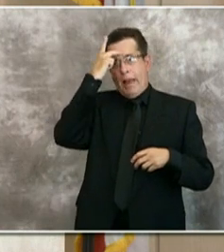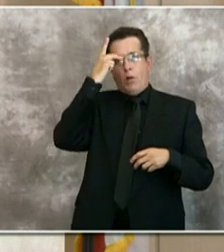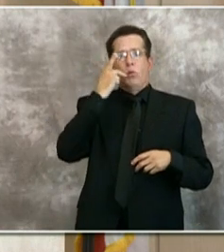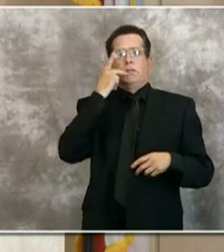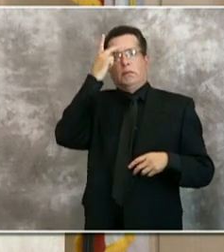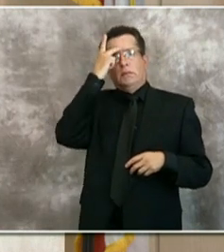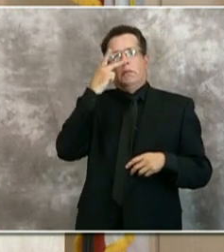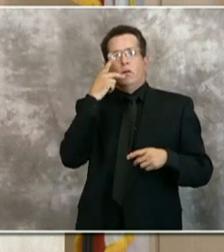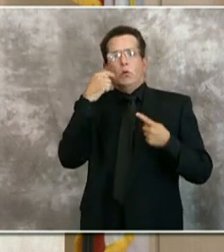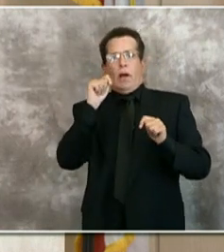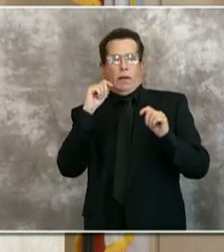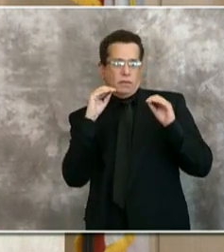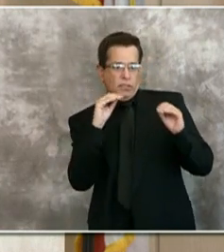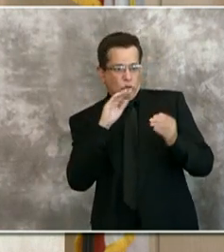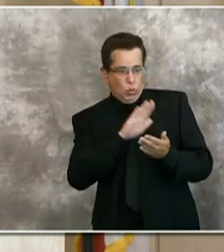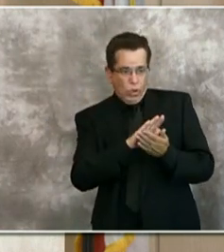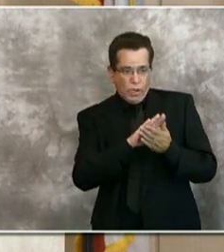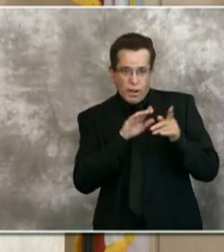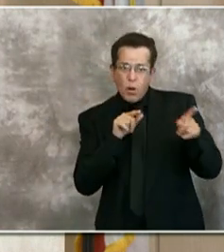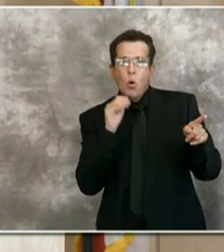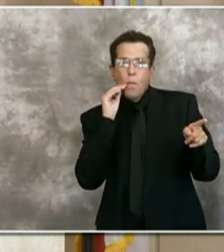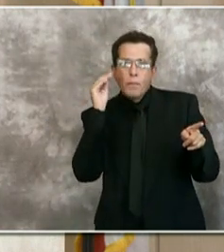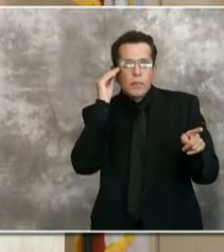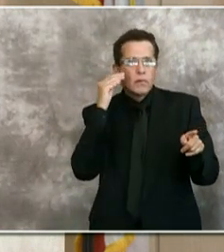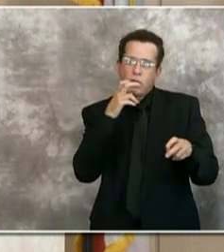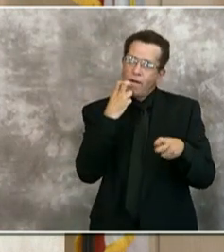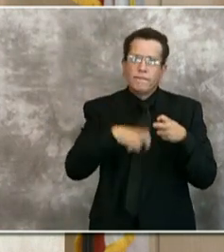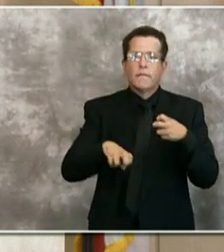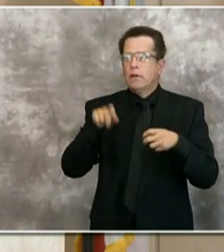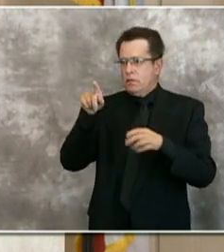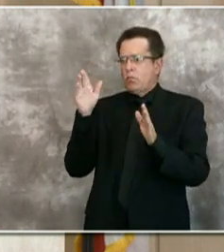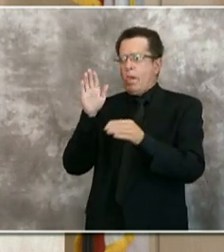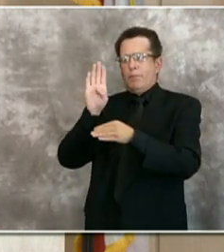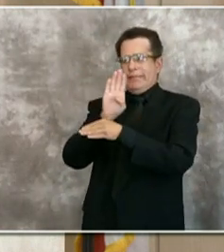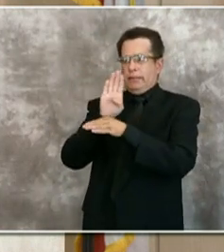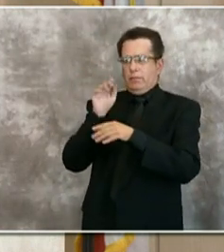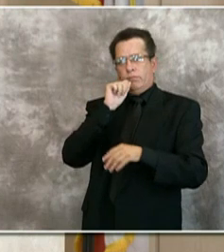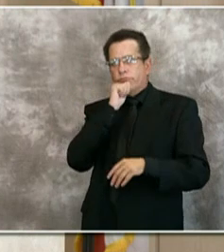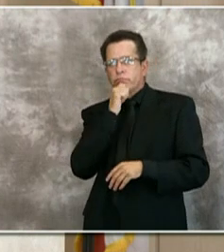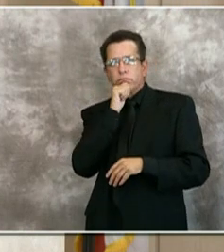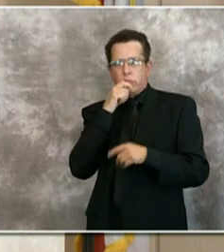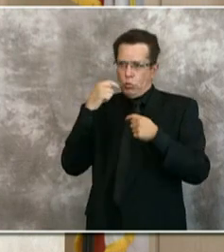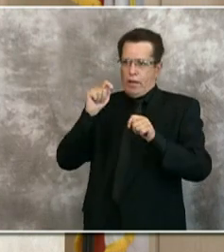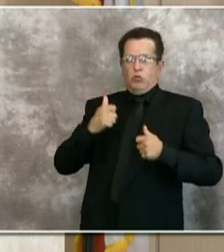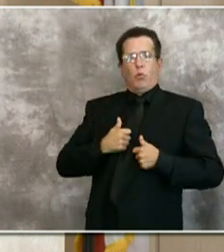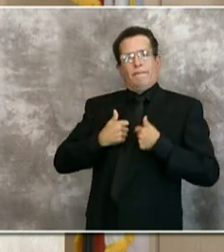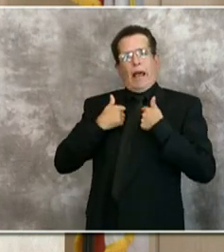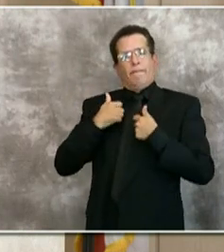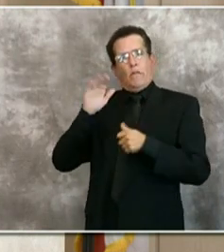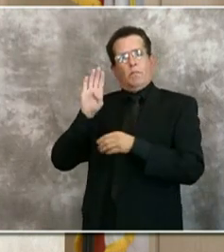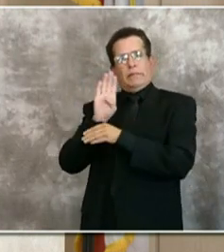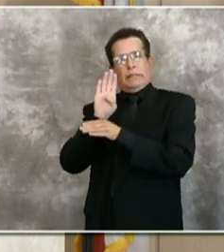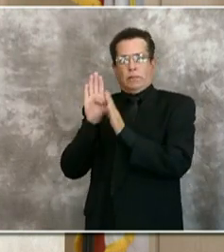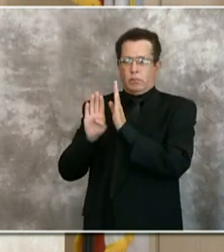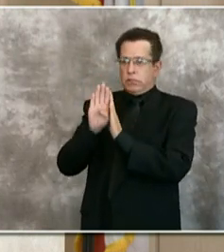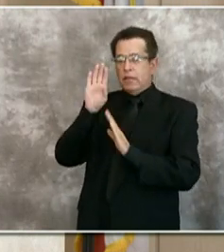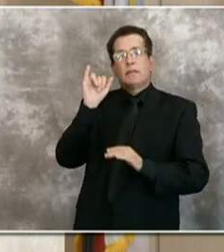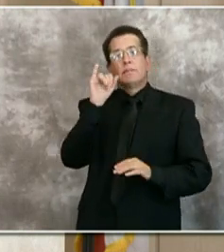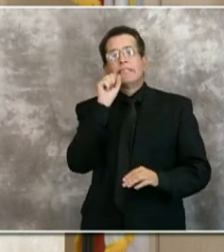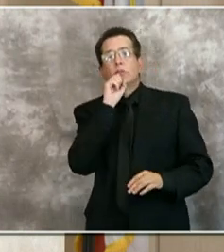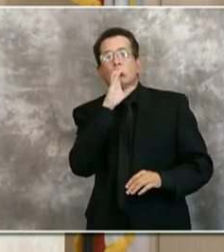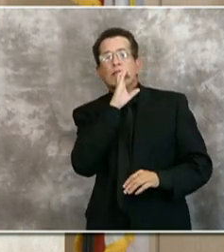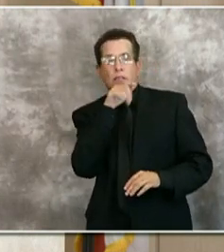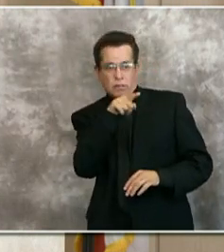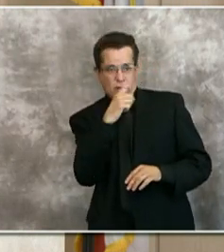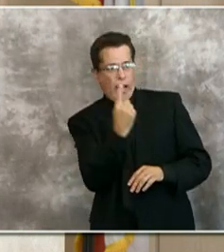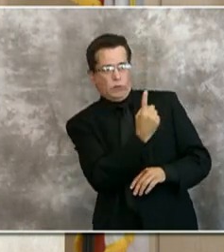to educate their kids. It's challenging for small businesses that are trying to navigate how they survive. It's challenging for seniors who may be isolated.